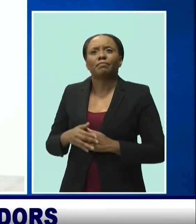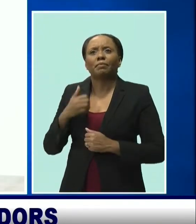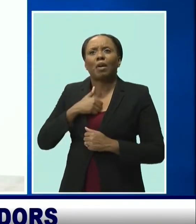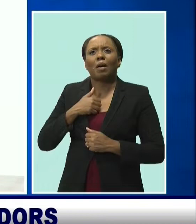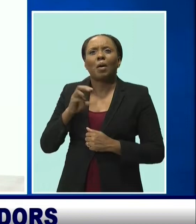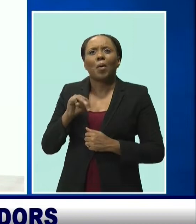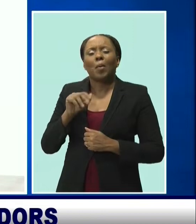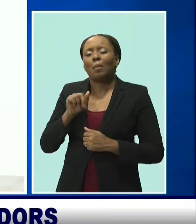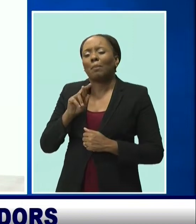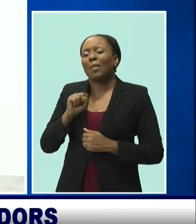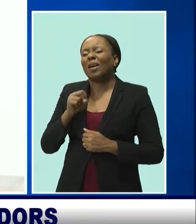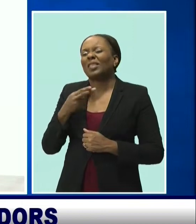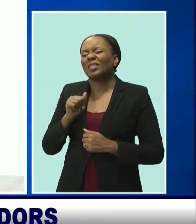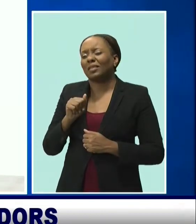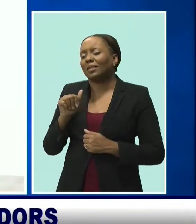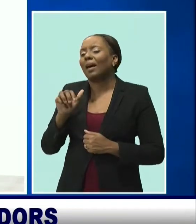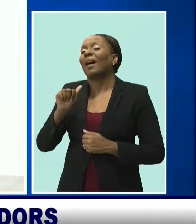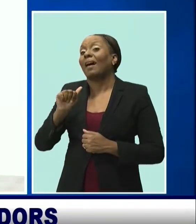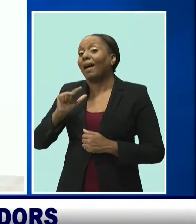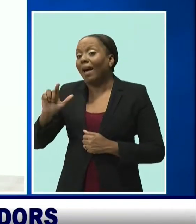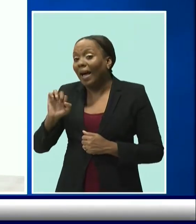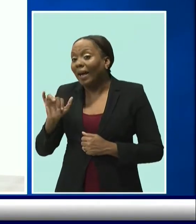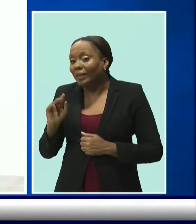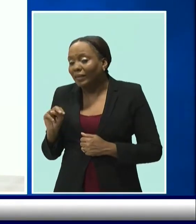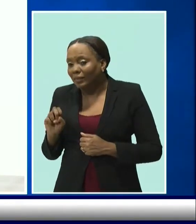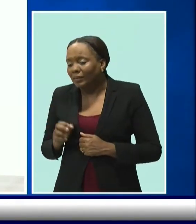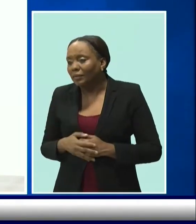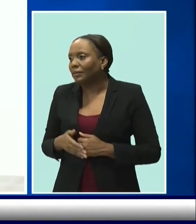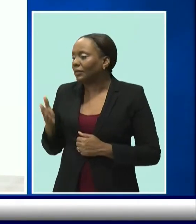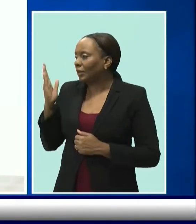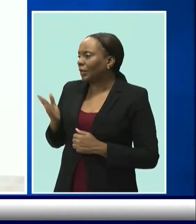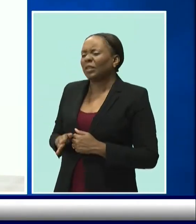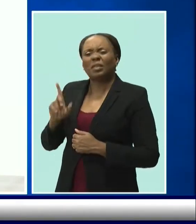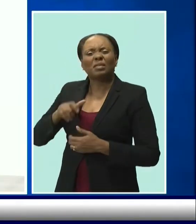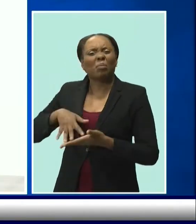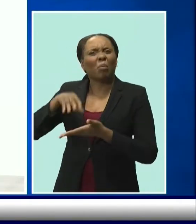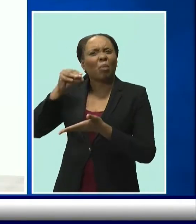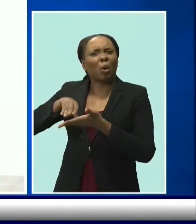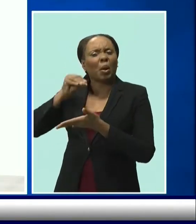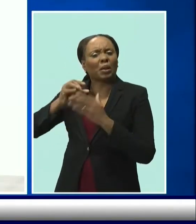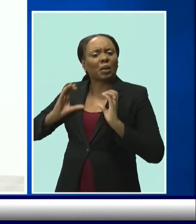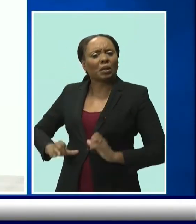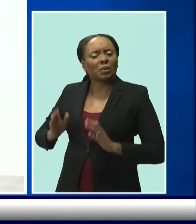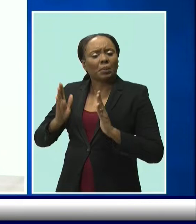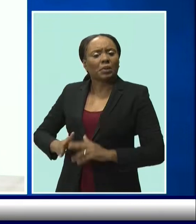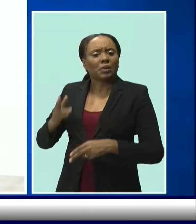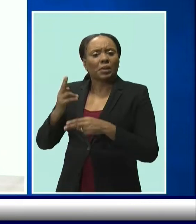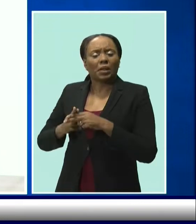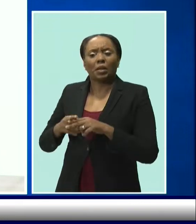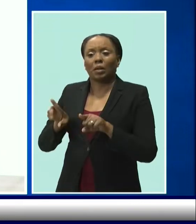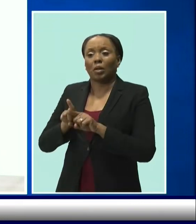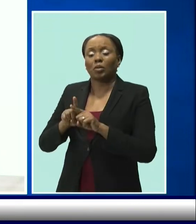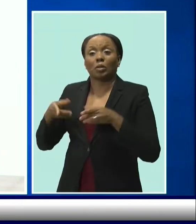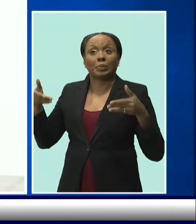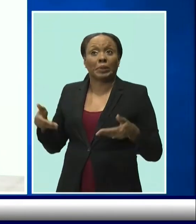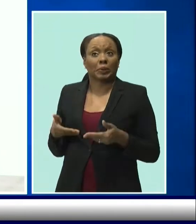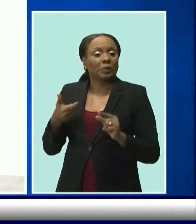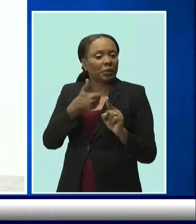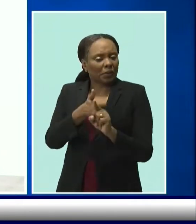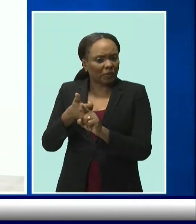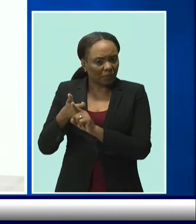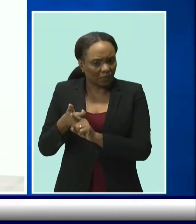to identify in customer service that you should learn and know the customer's name and also introduce yourself. That is 101 in terms